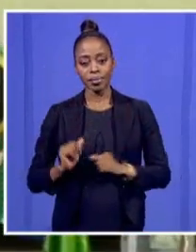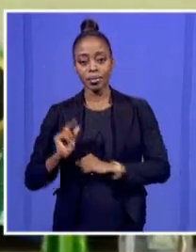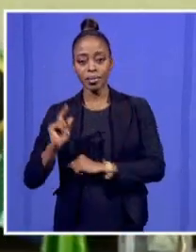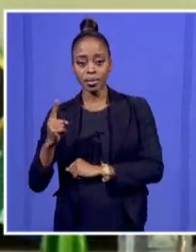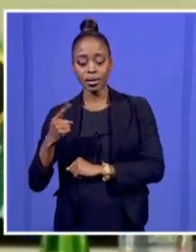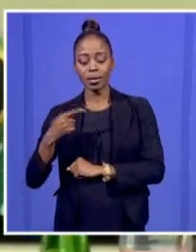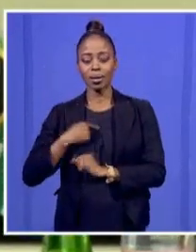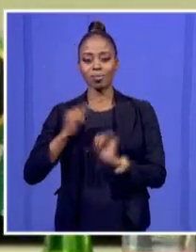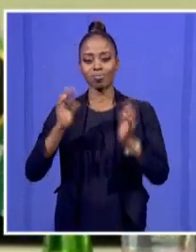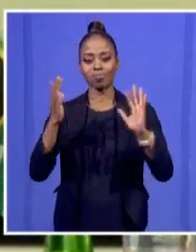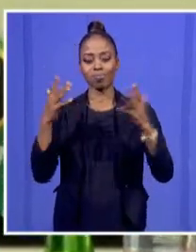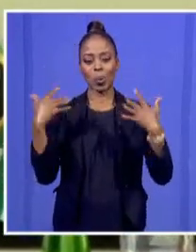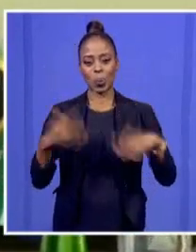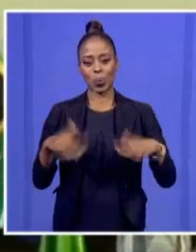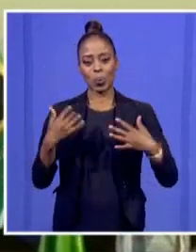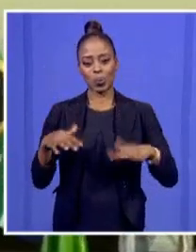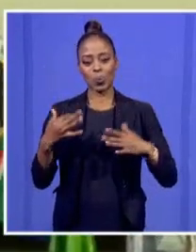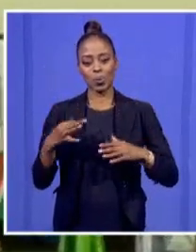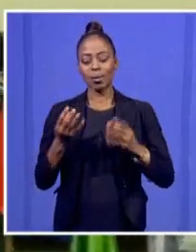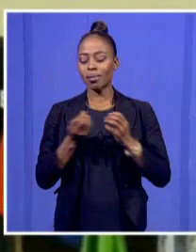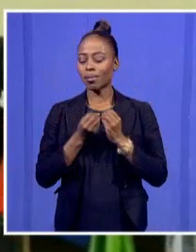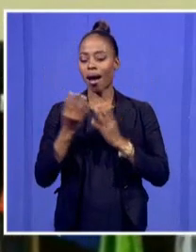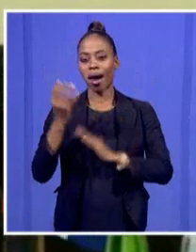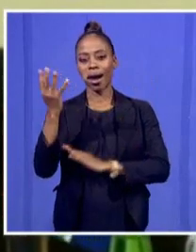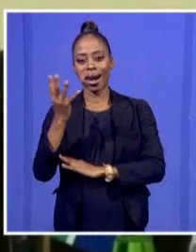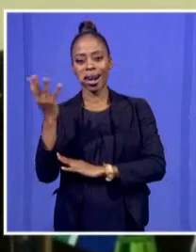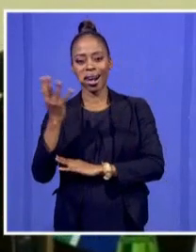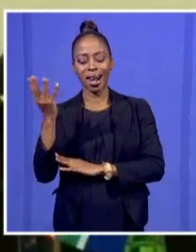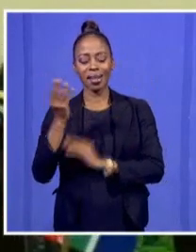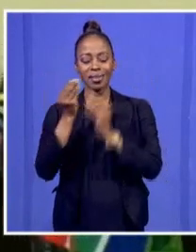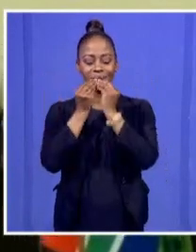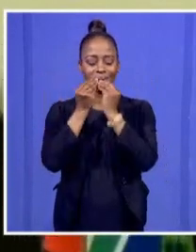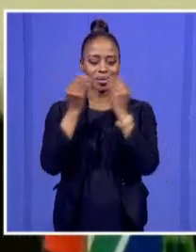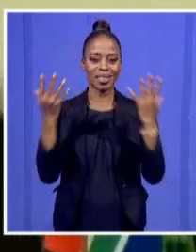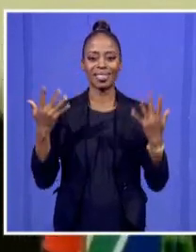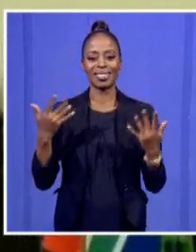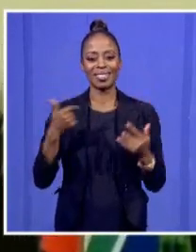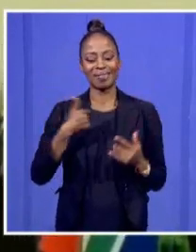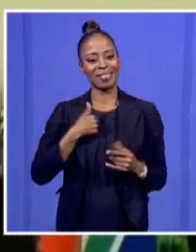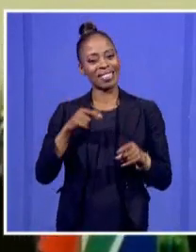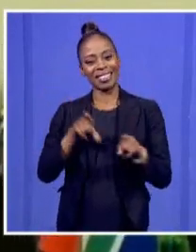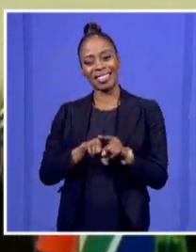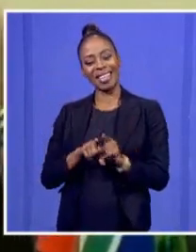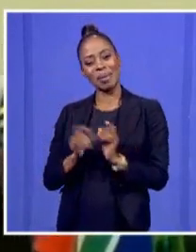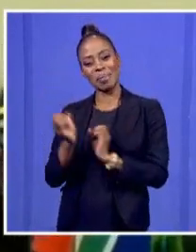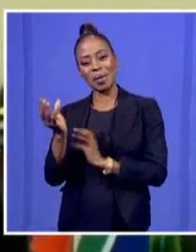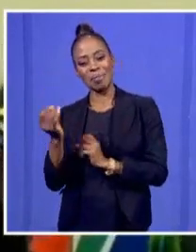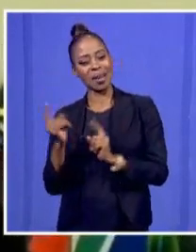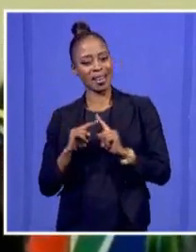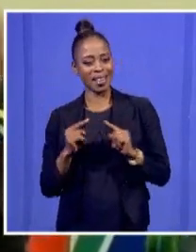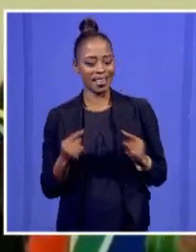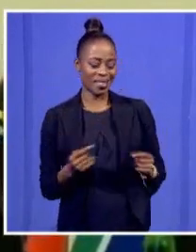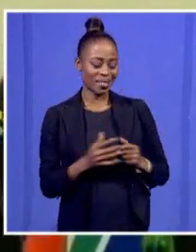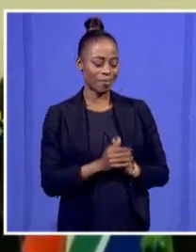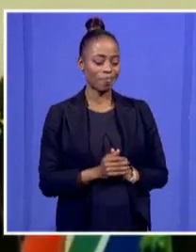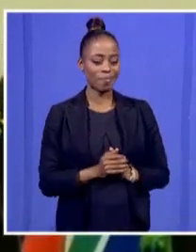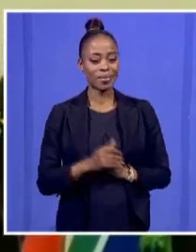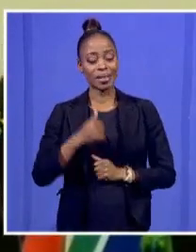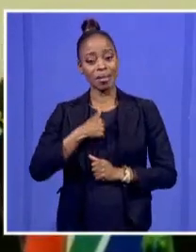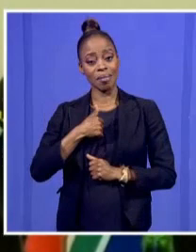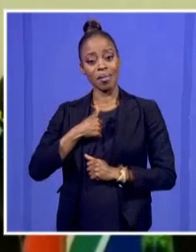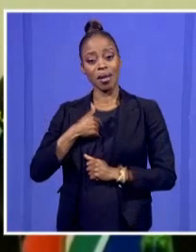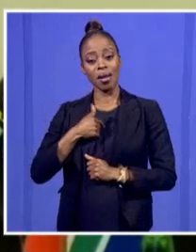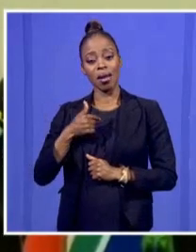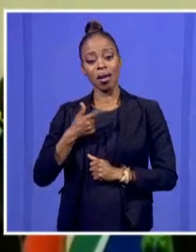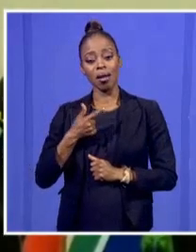like to congratulate you for this amazing speech. I can't promise the same. Also, for someone who has been in